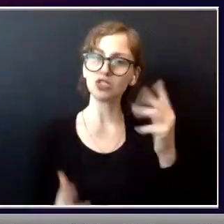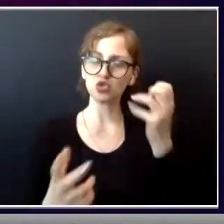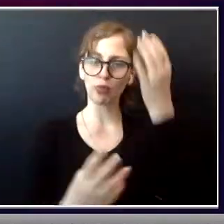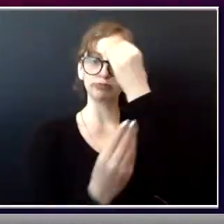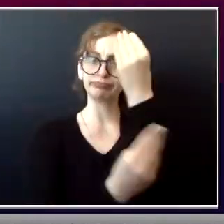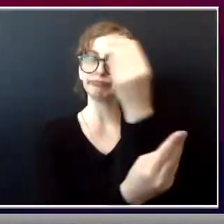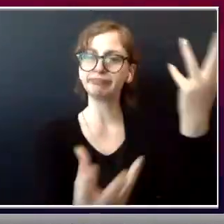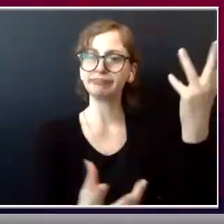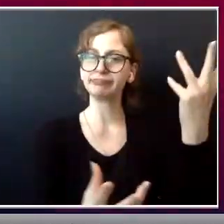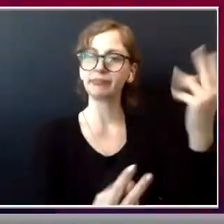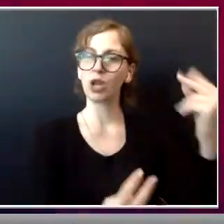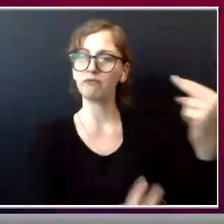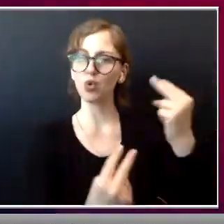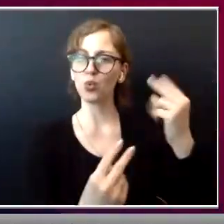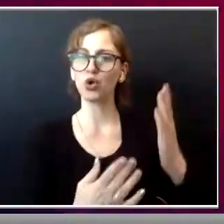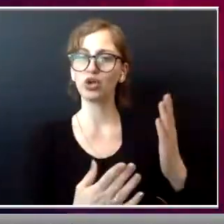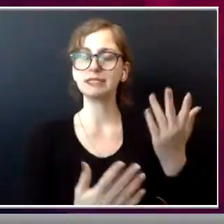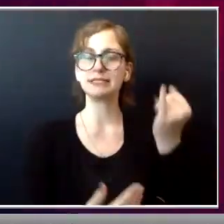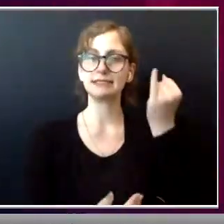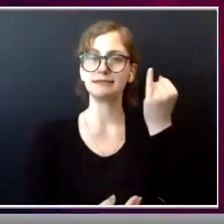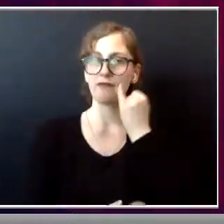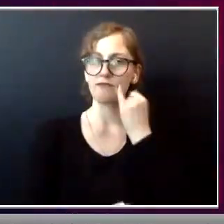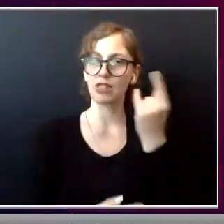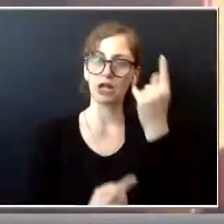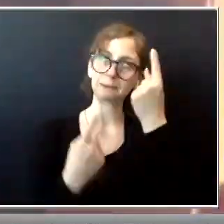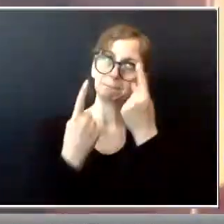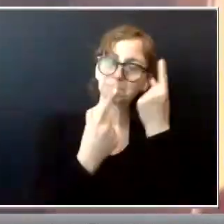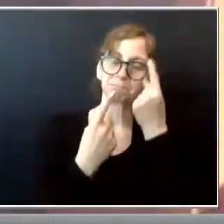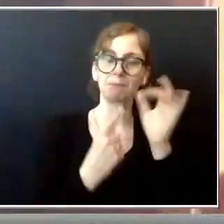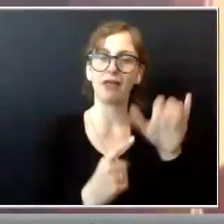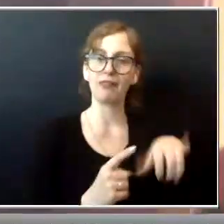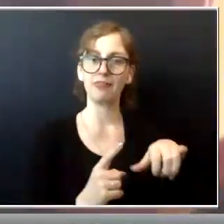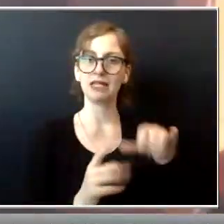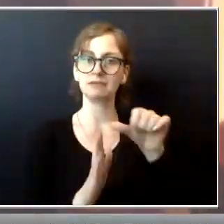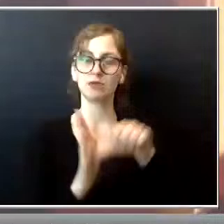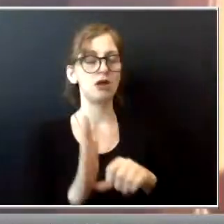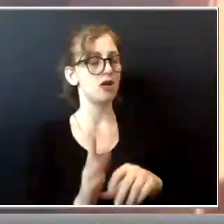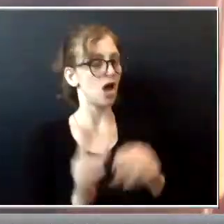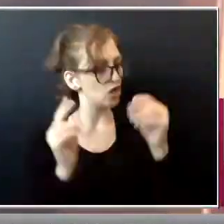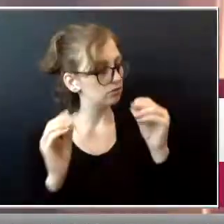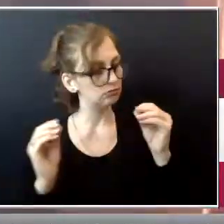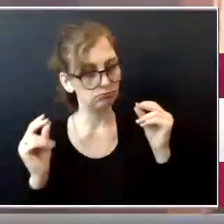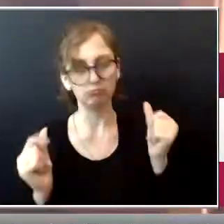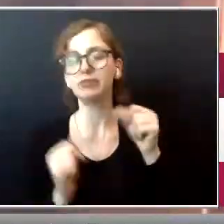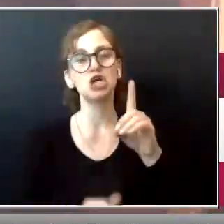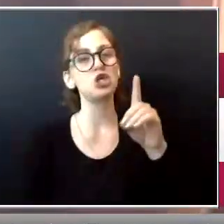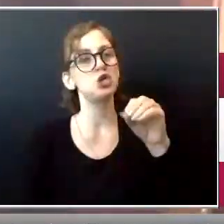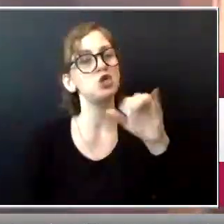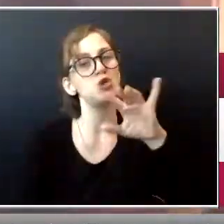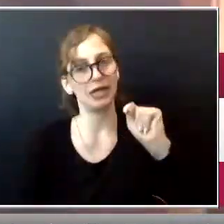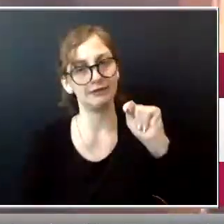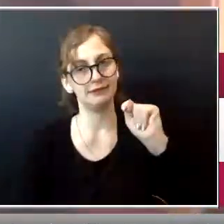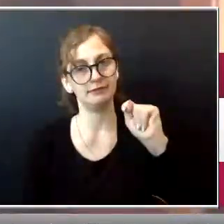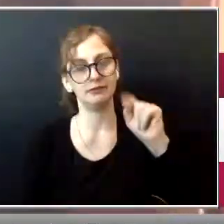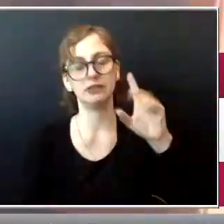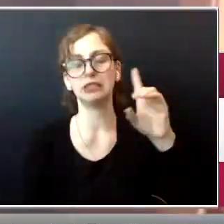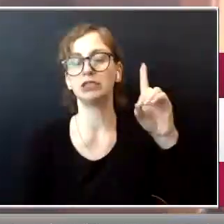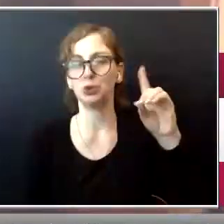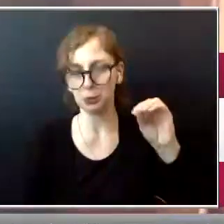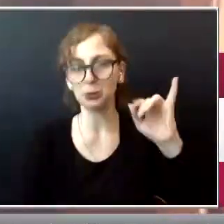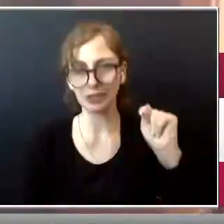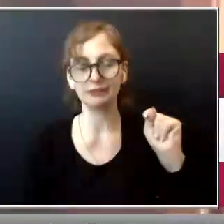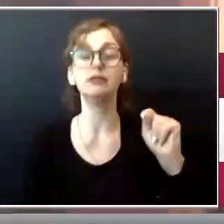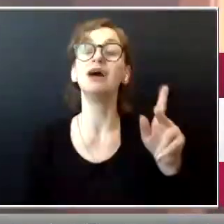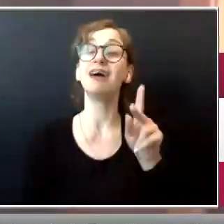considering this procedure? I would say do not hesitate. And KU Med Center is a place